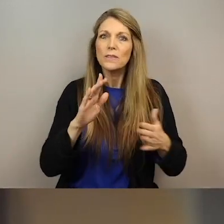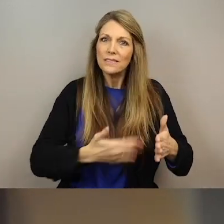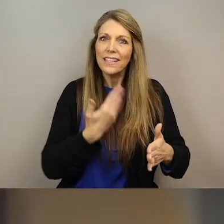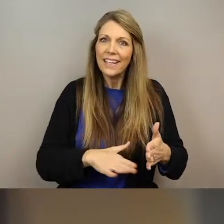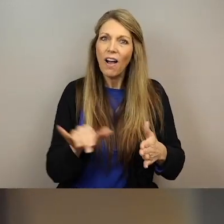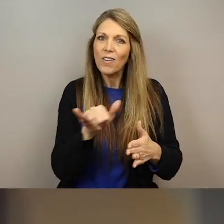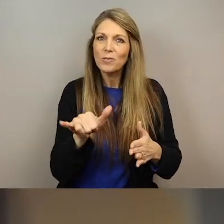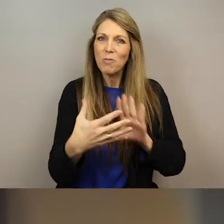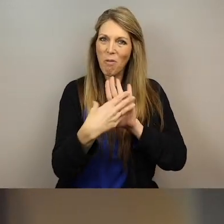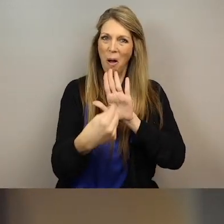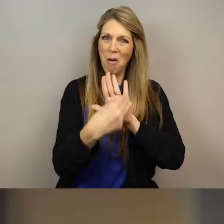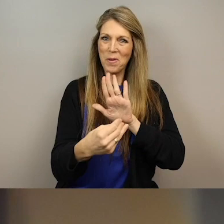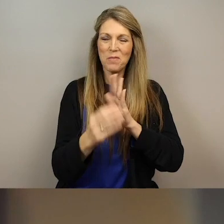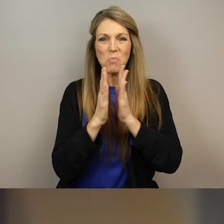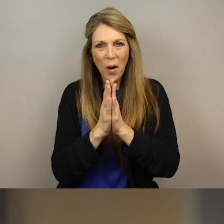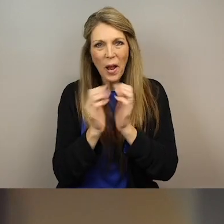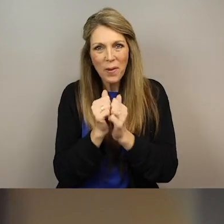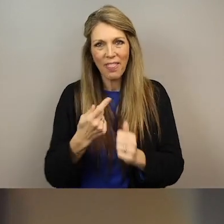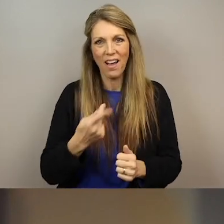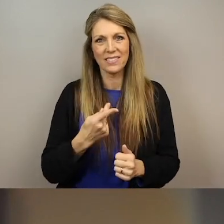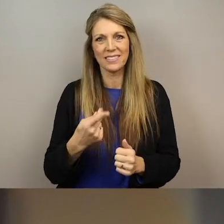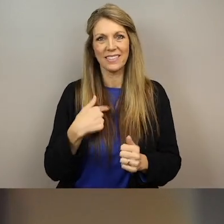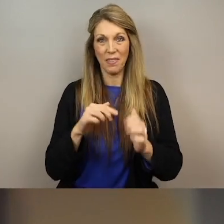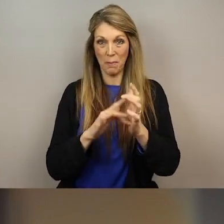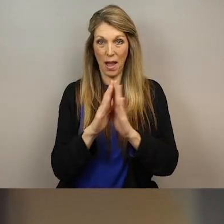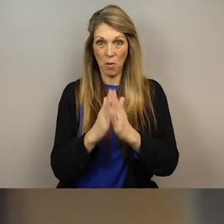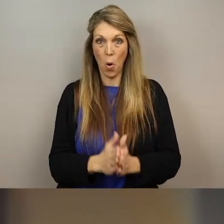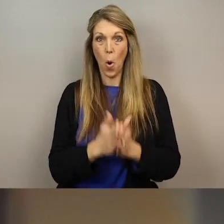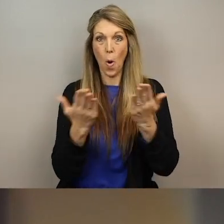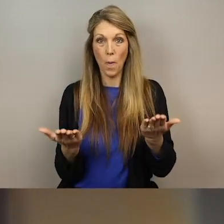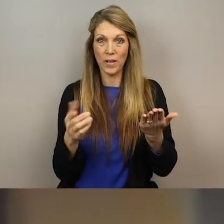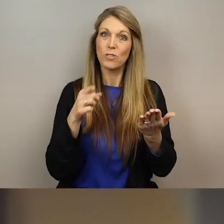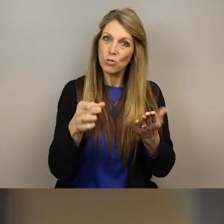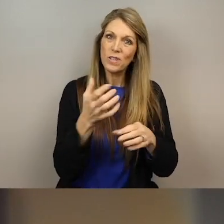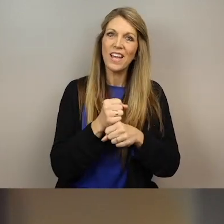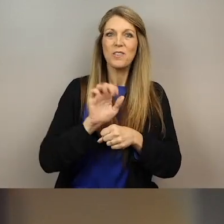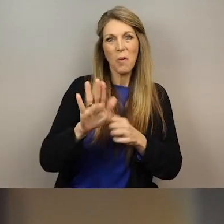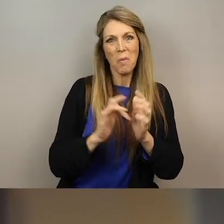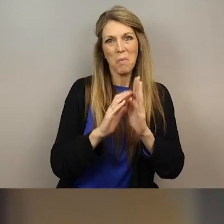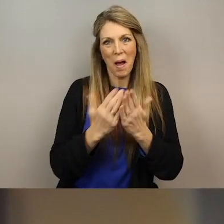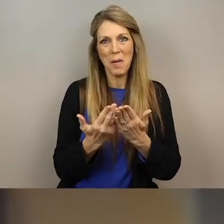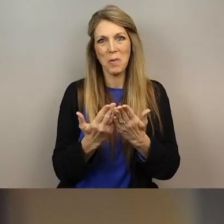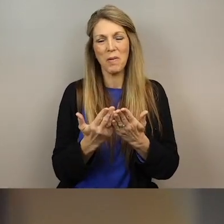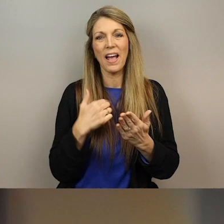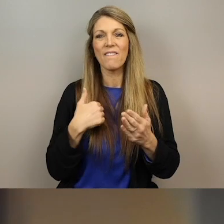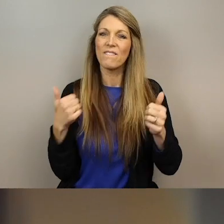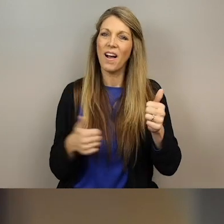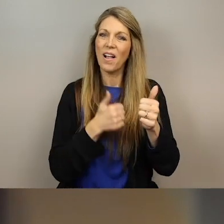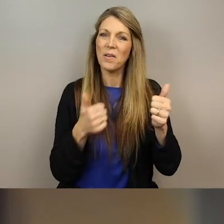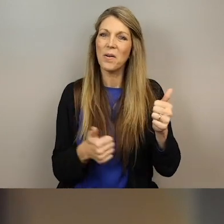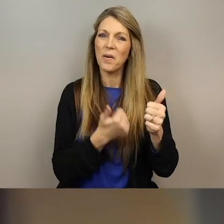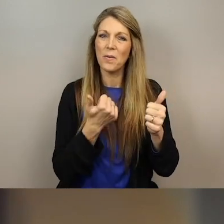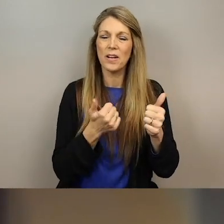to sing. And when we pray, I want you to pray. And when we open the Bible, I want you to get your Bible at home and open it together and follow along with us.